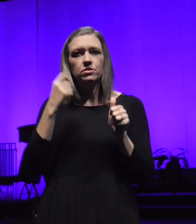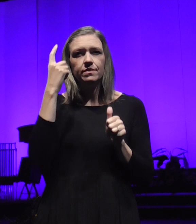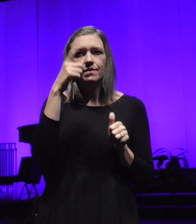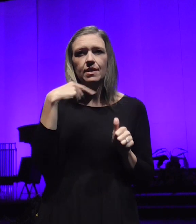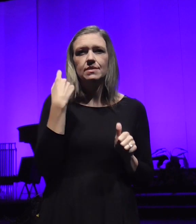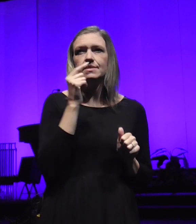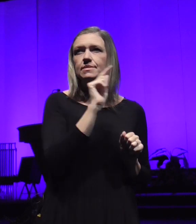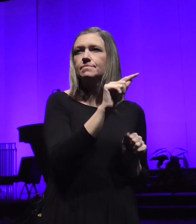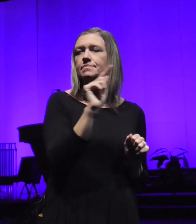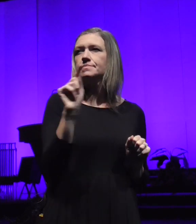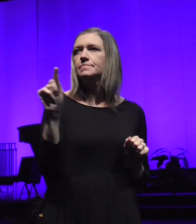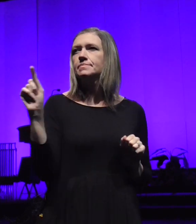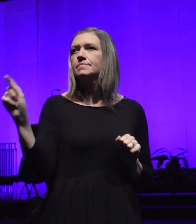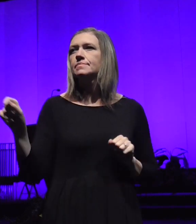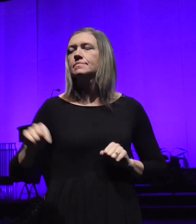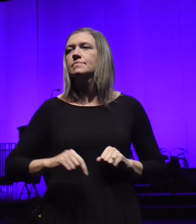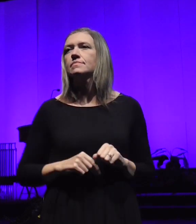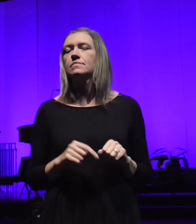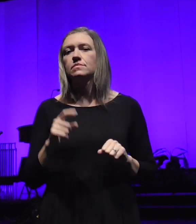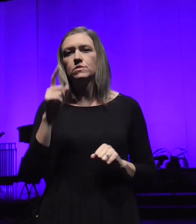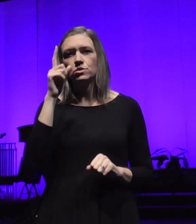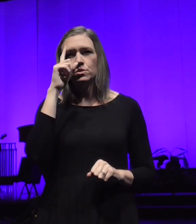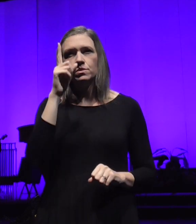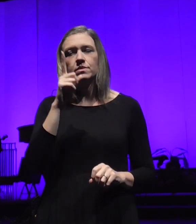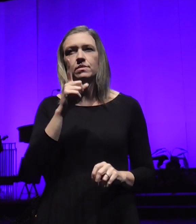each face.